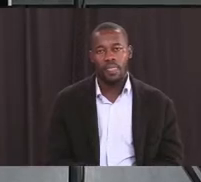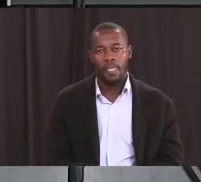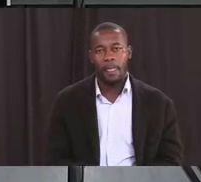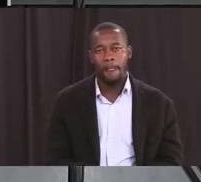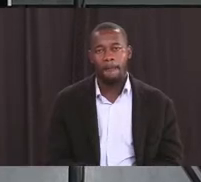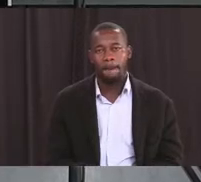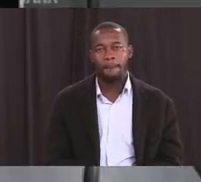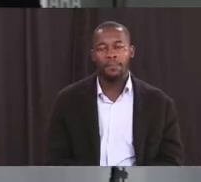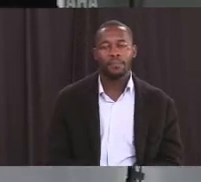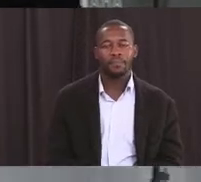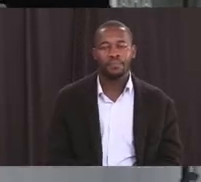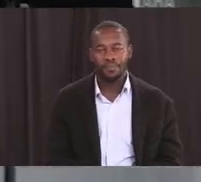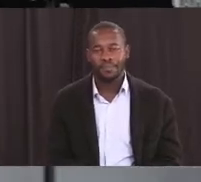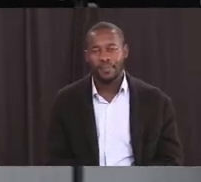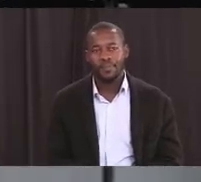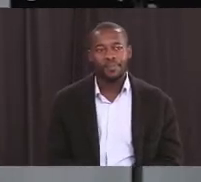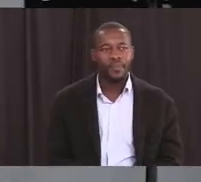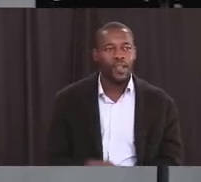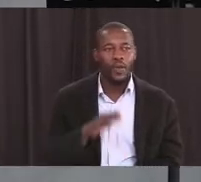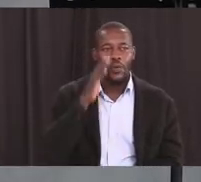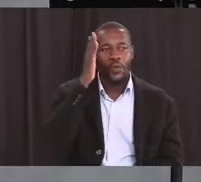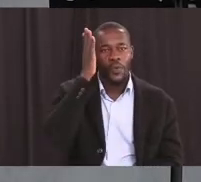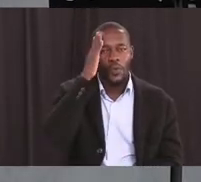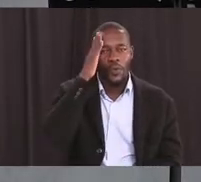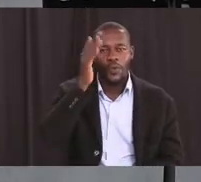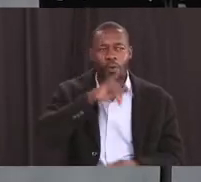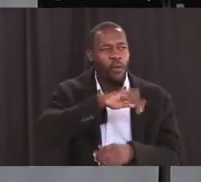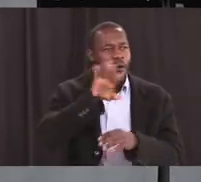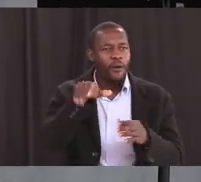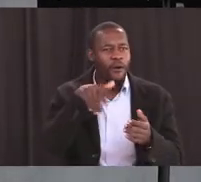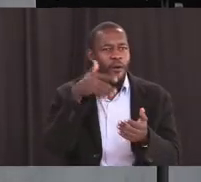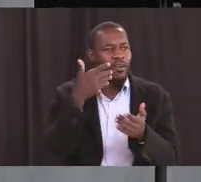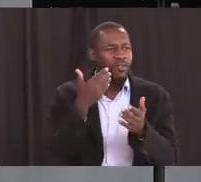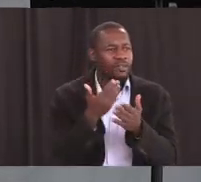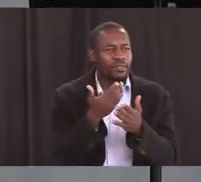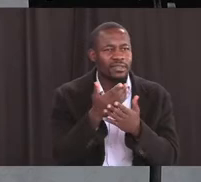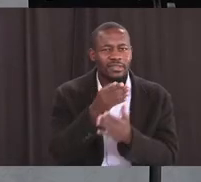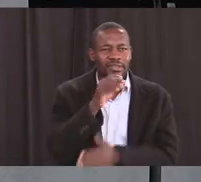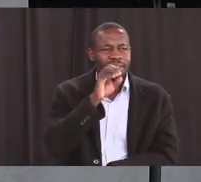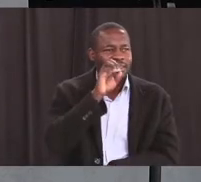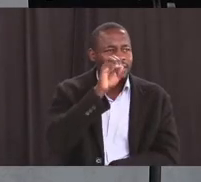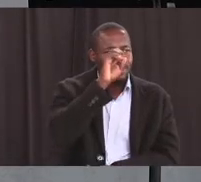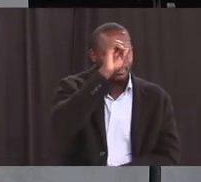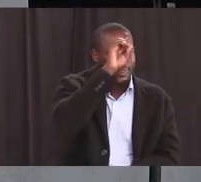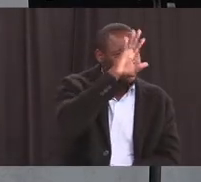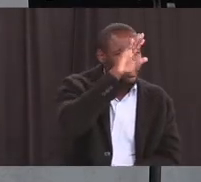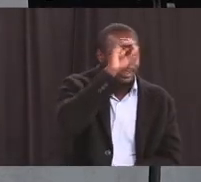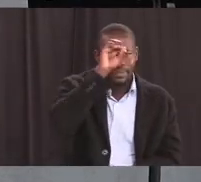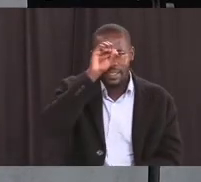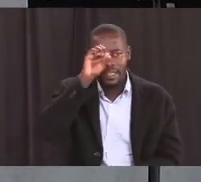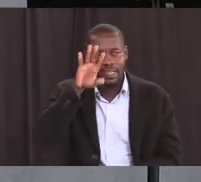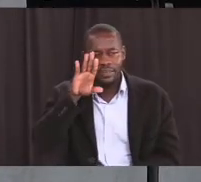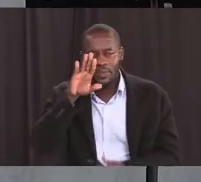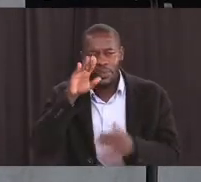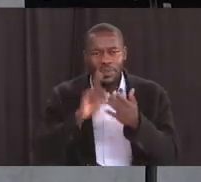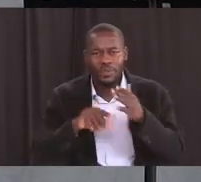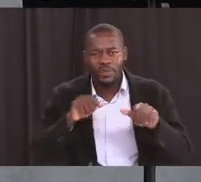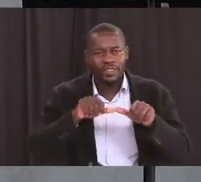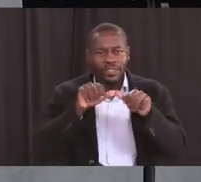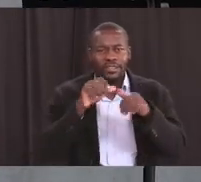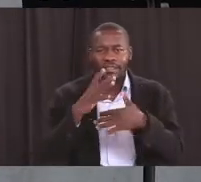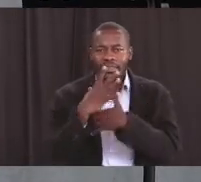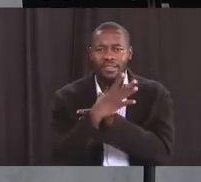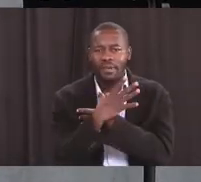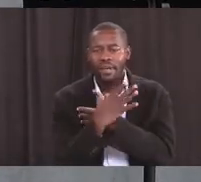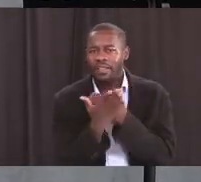So I know everyone has been wondering what happened to Paul on his last missionary journey. Whenever we